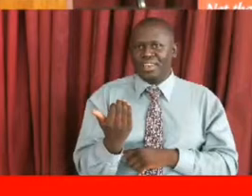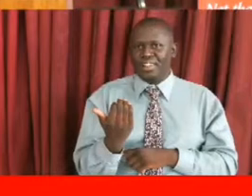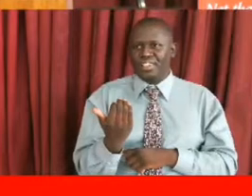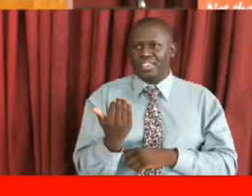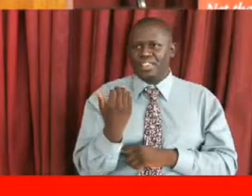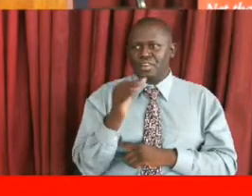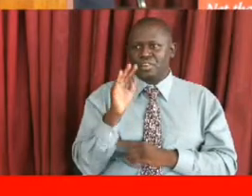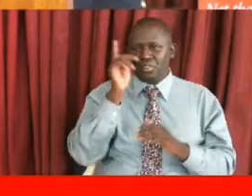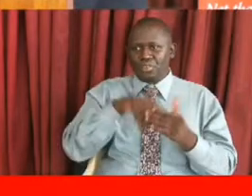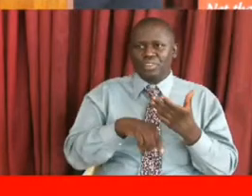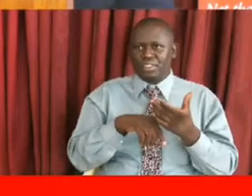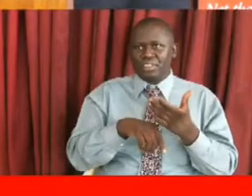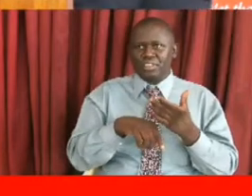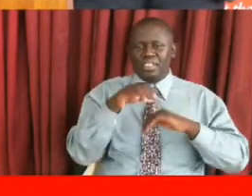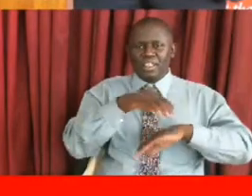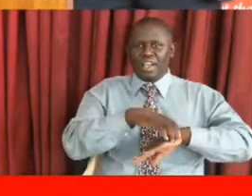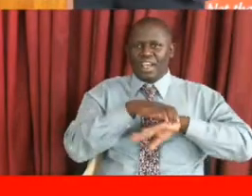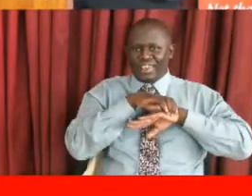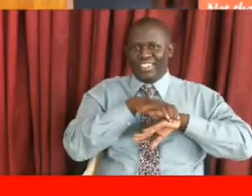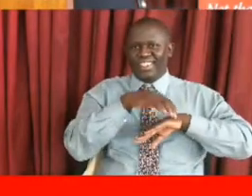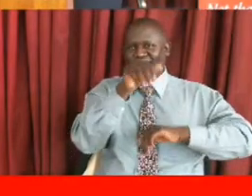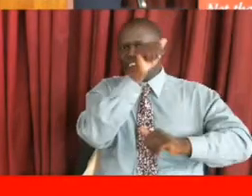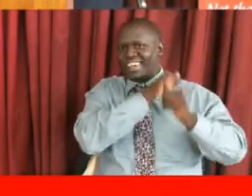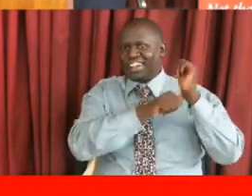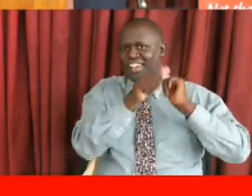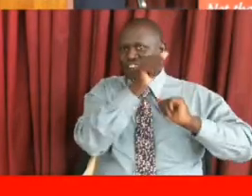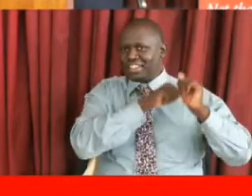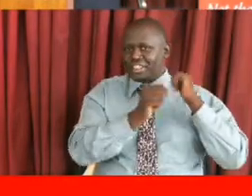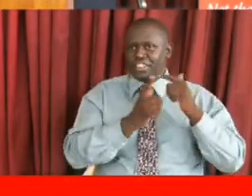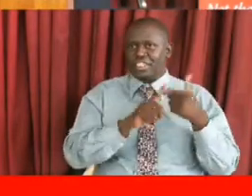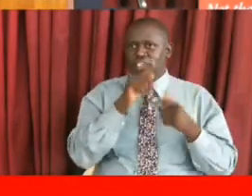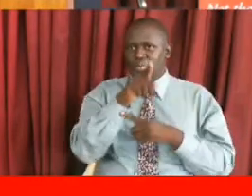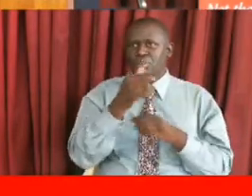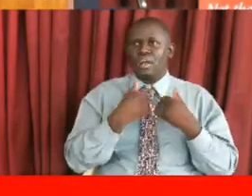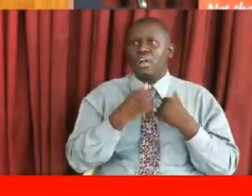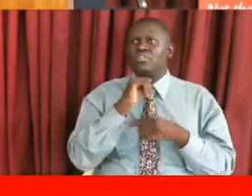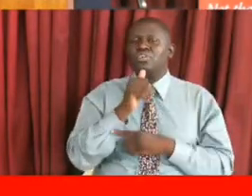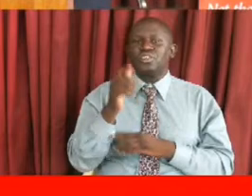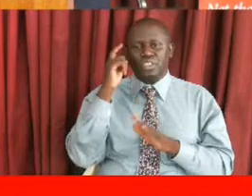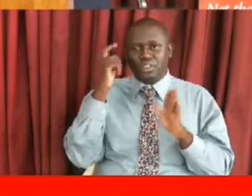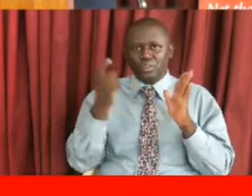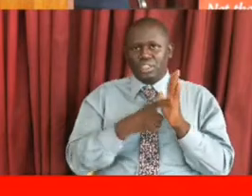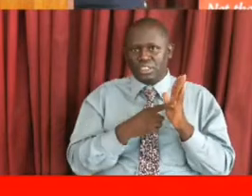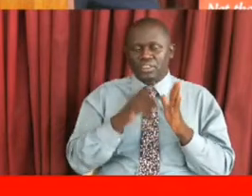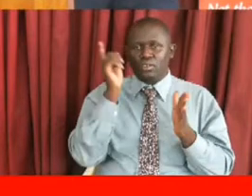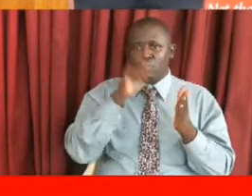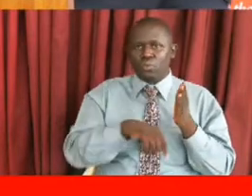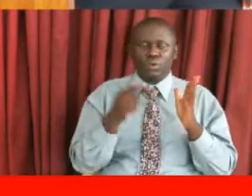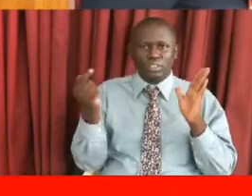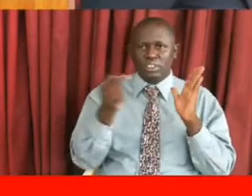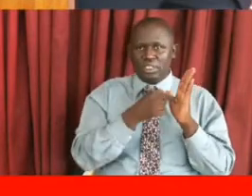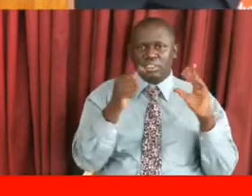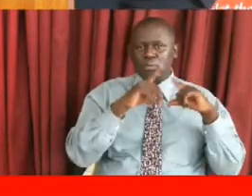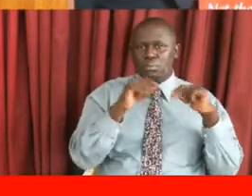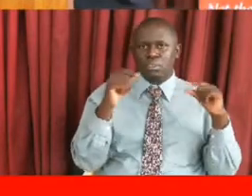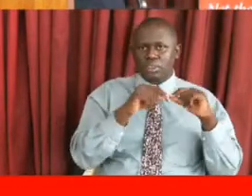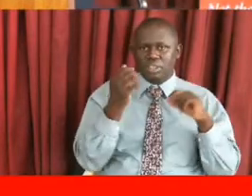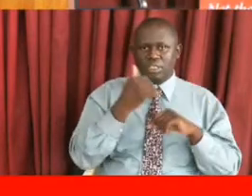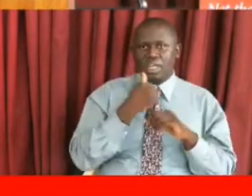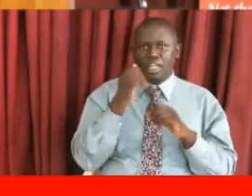of your Earthly ancestors you have not recognized what this message has